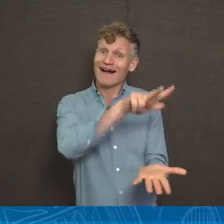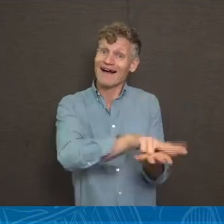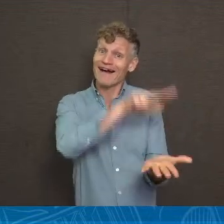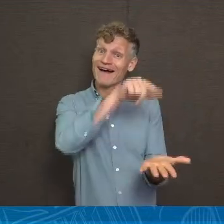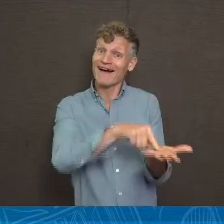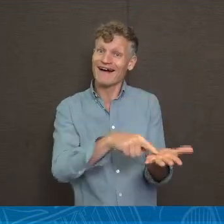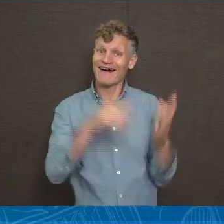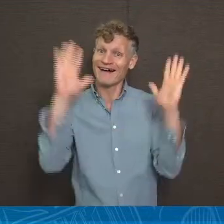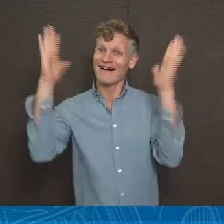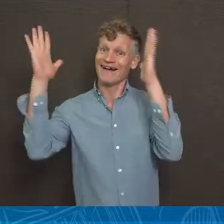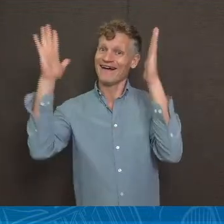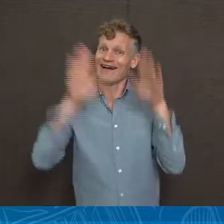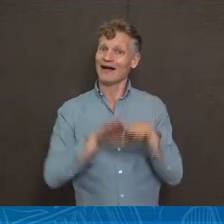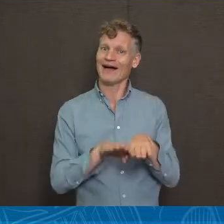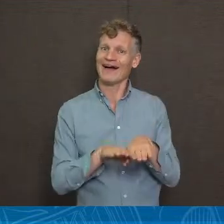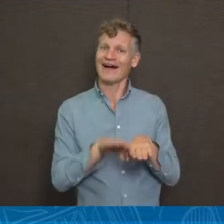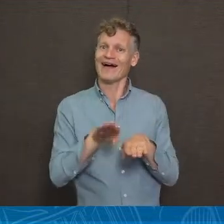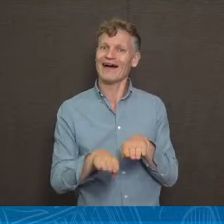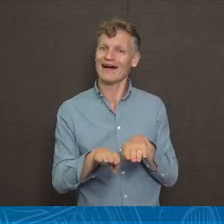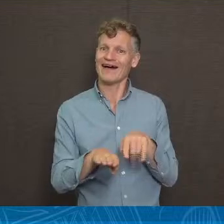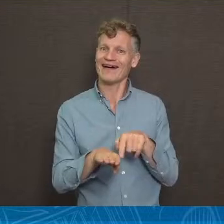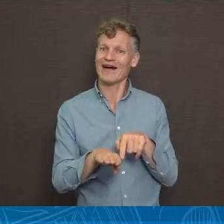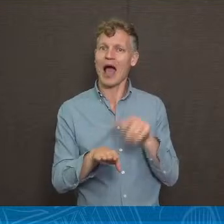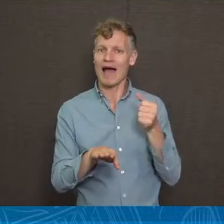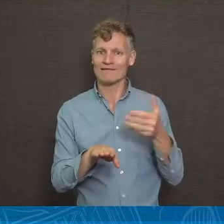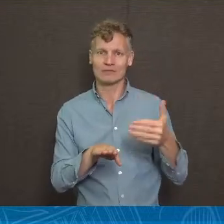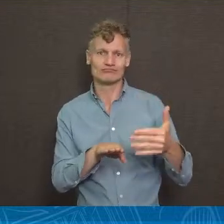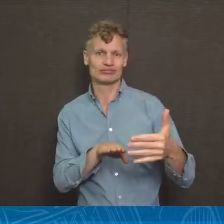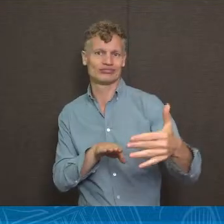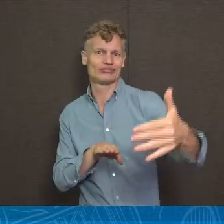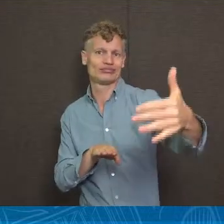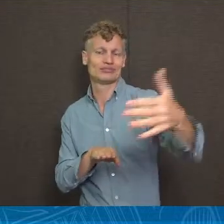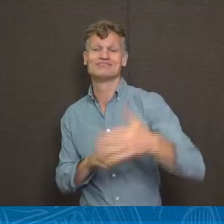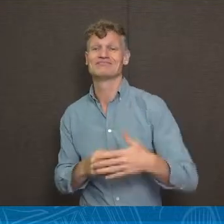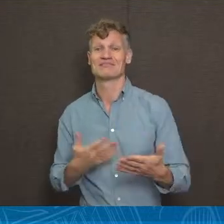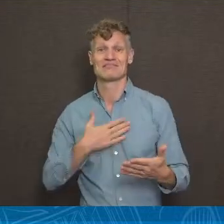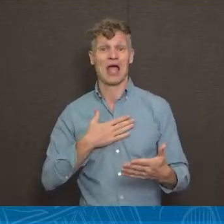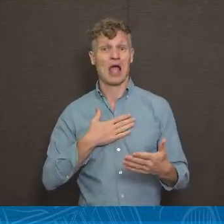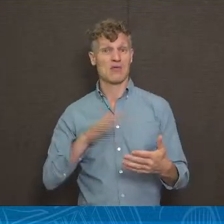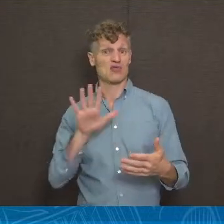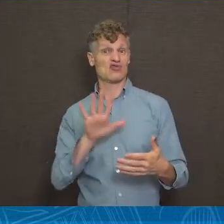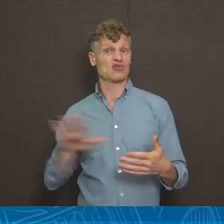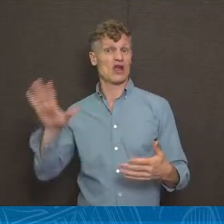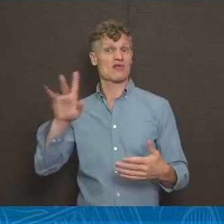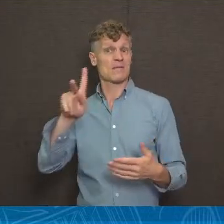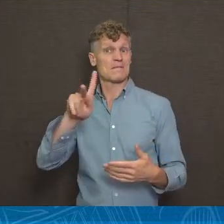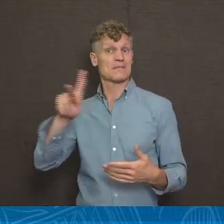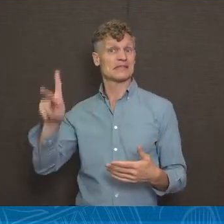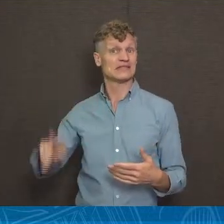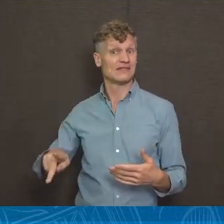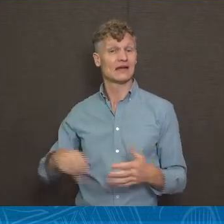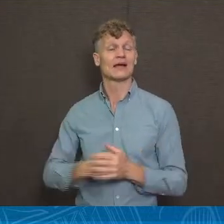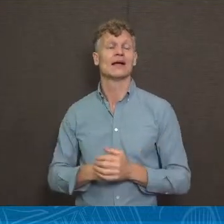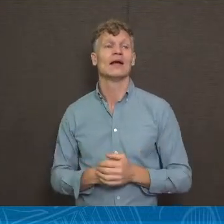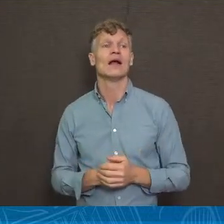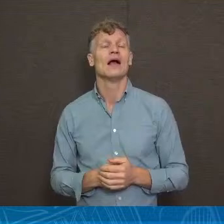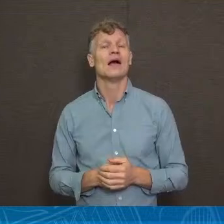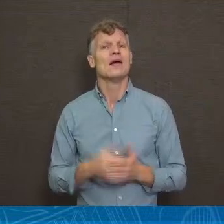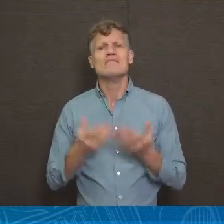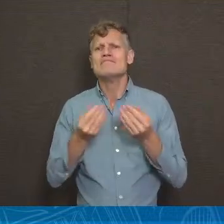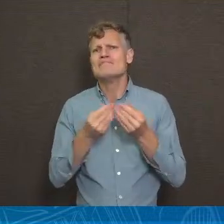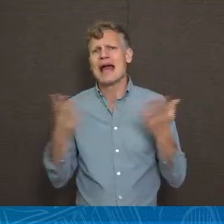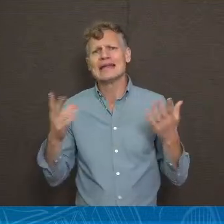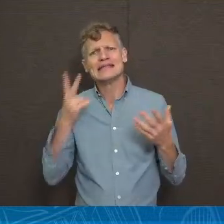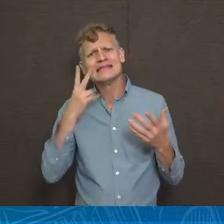a very, very crucial step. And in the Pacific, we have a lot of examples where local government is